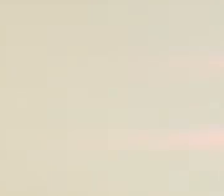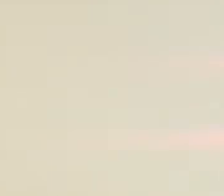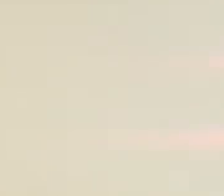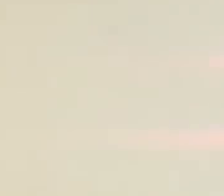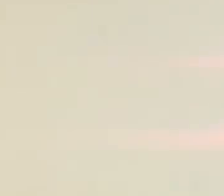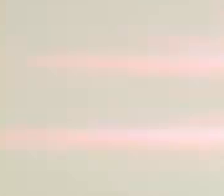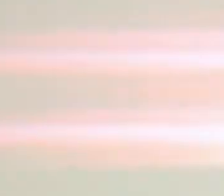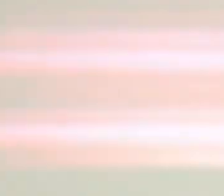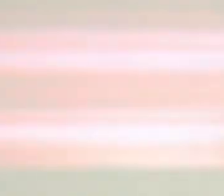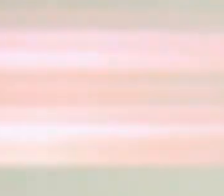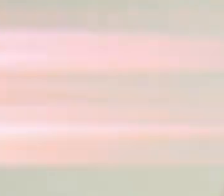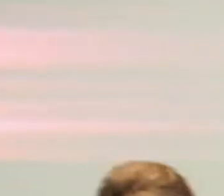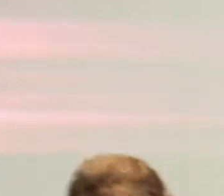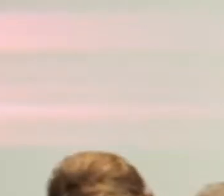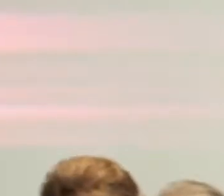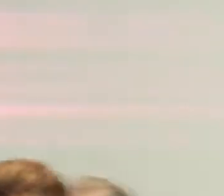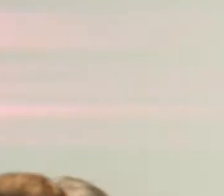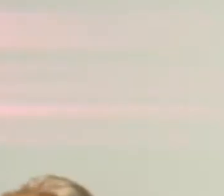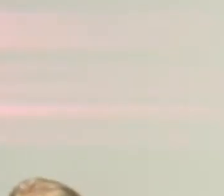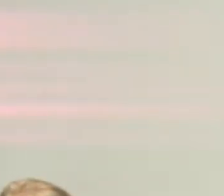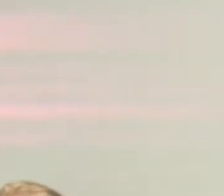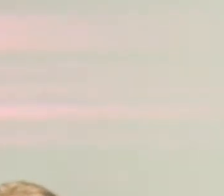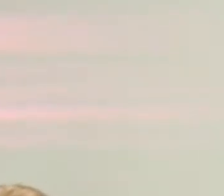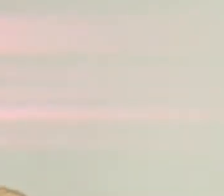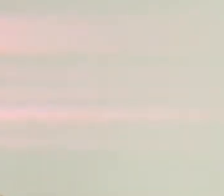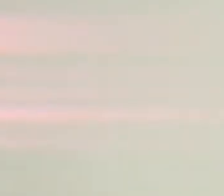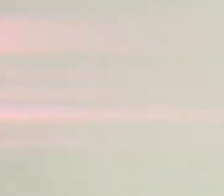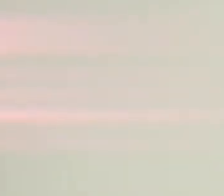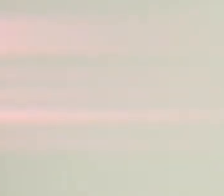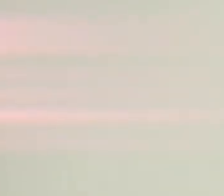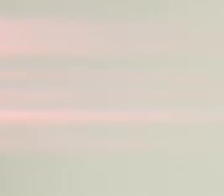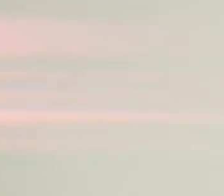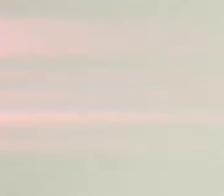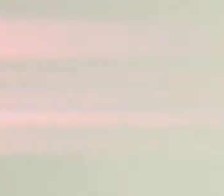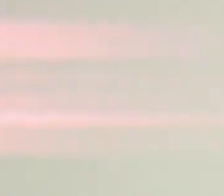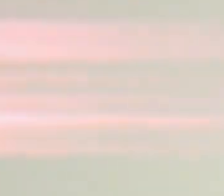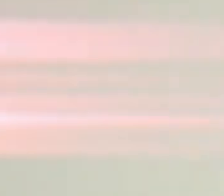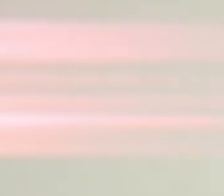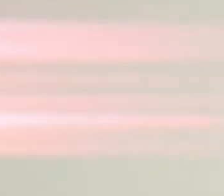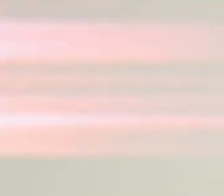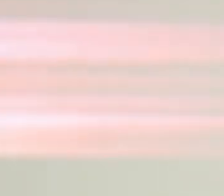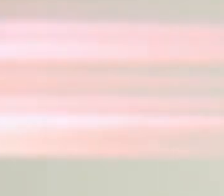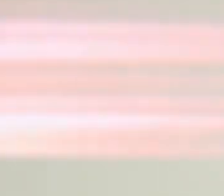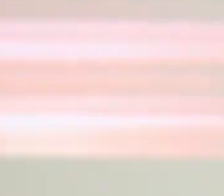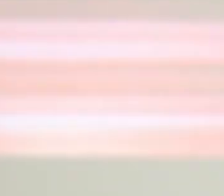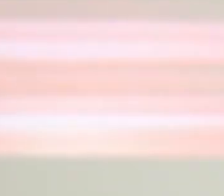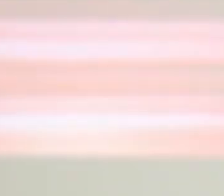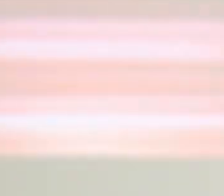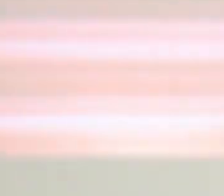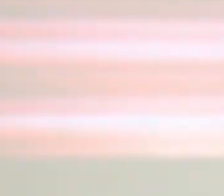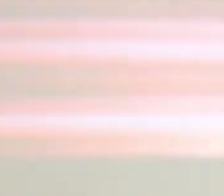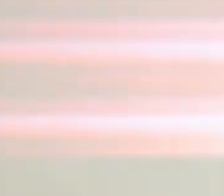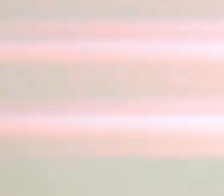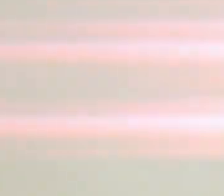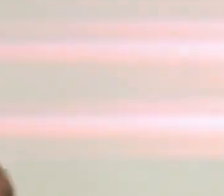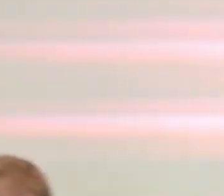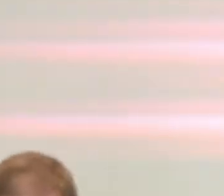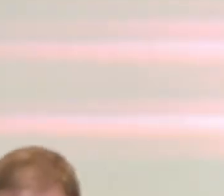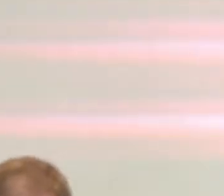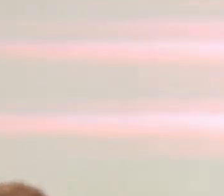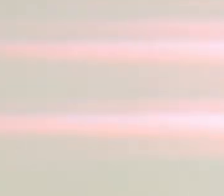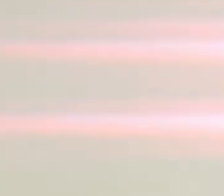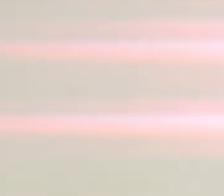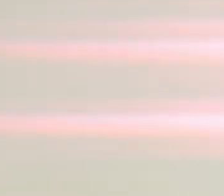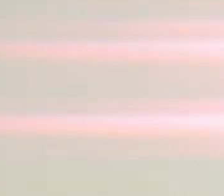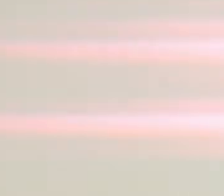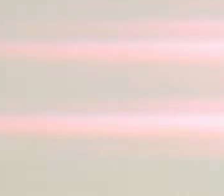You know, Easter is a great time of year, but it's also kind of a touchy time. Do we celebrate or do we